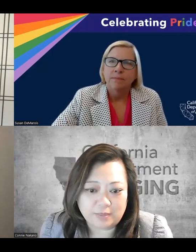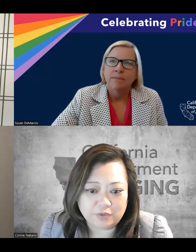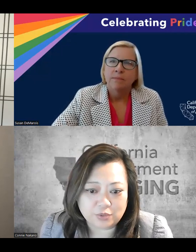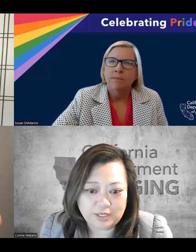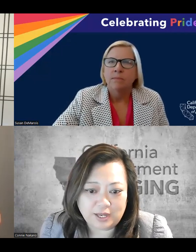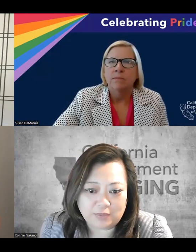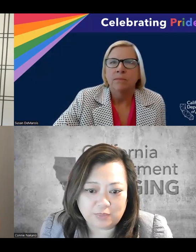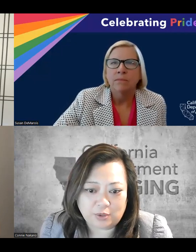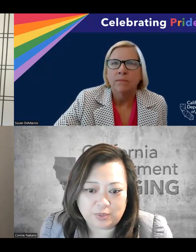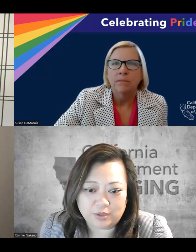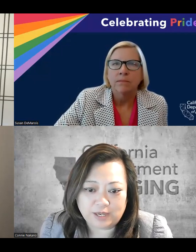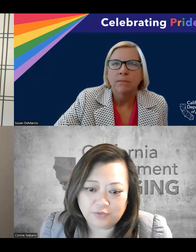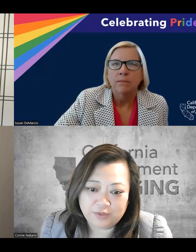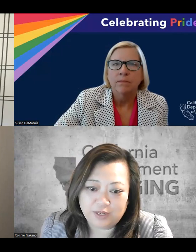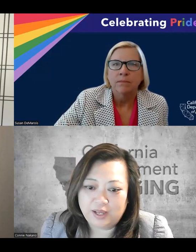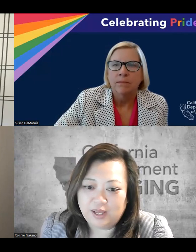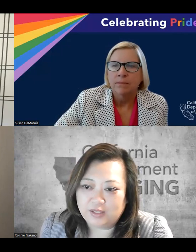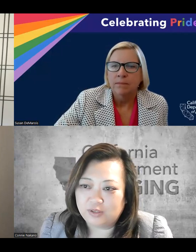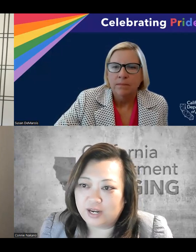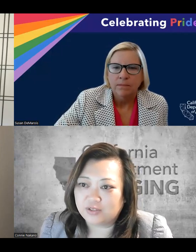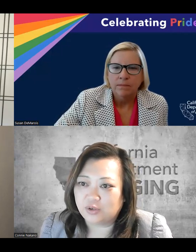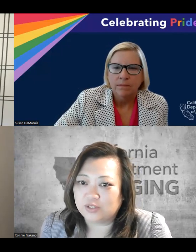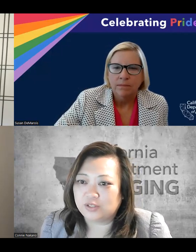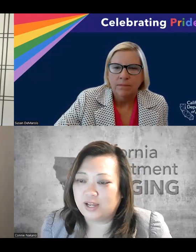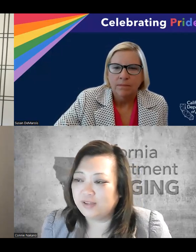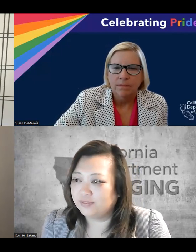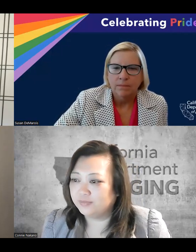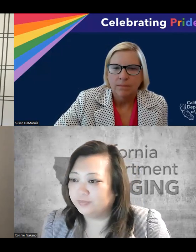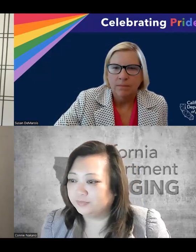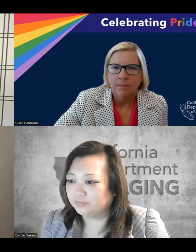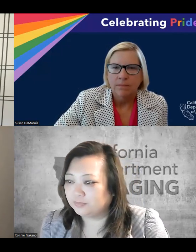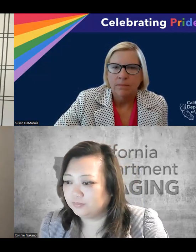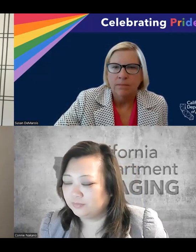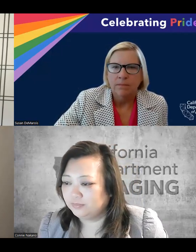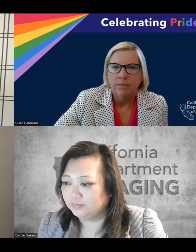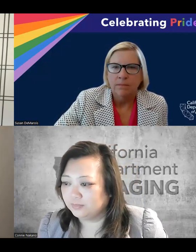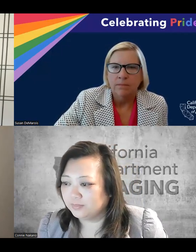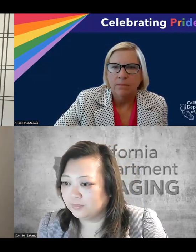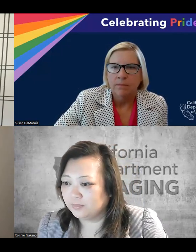at the bottom of your screen and we will open your microphone and you can ask your question live.